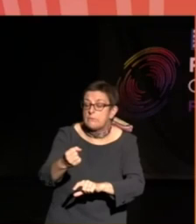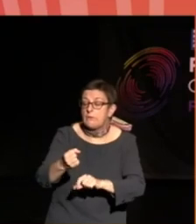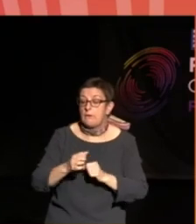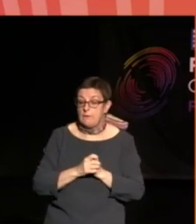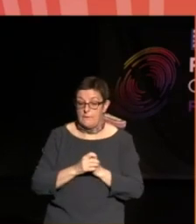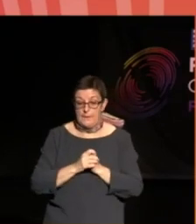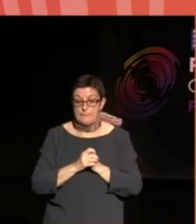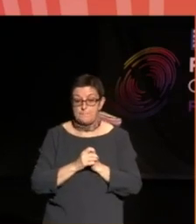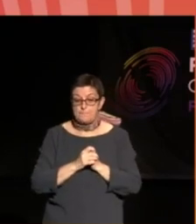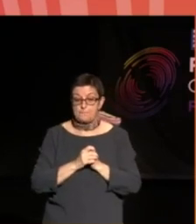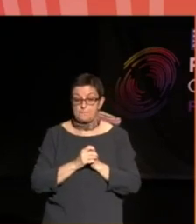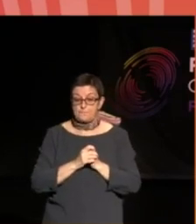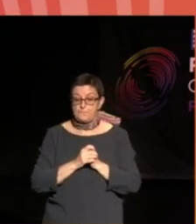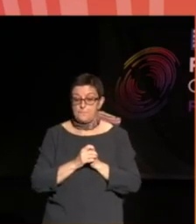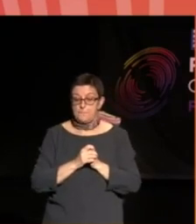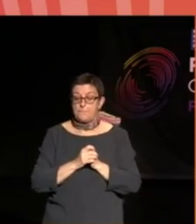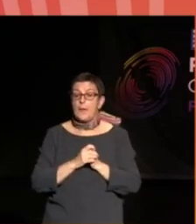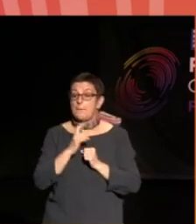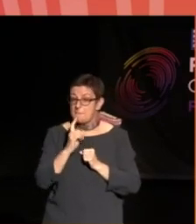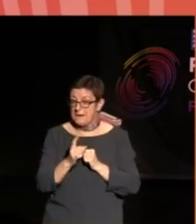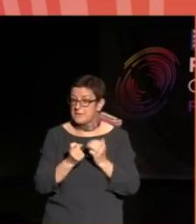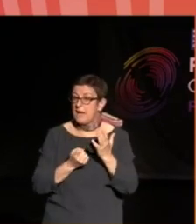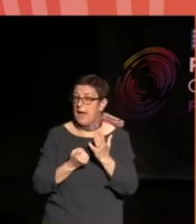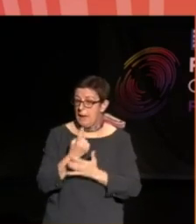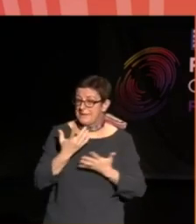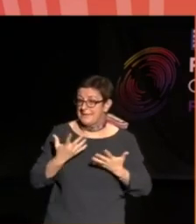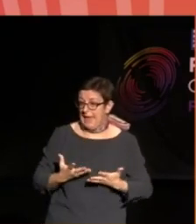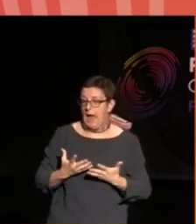now is certainly consumer-led.